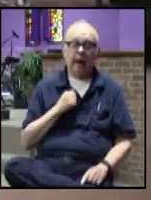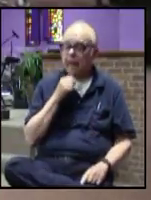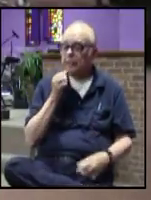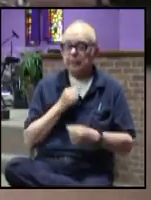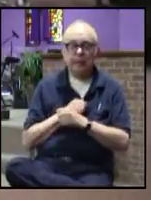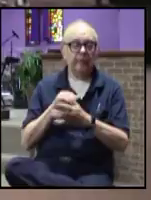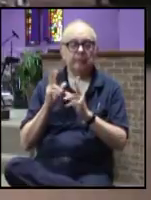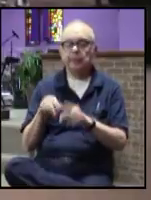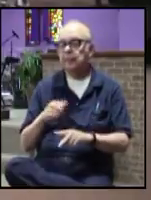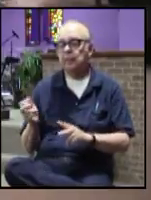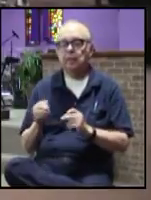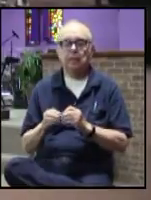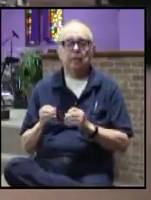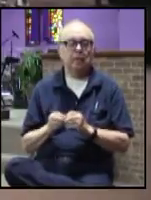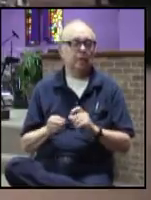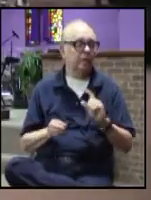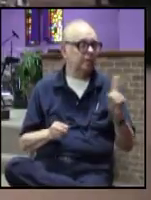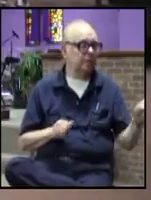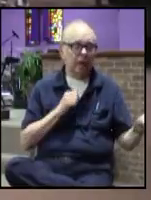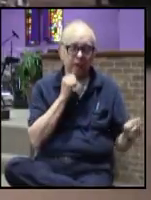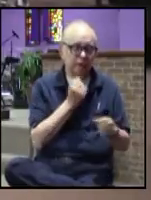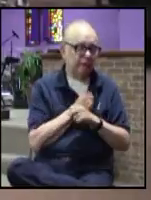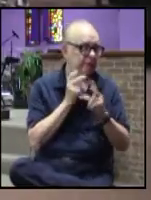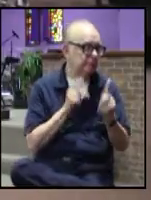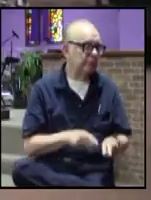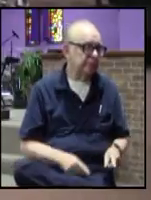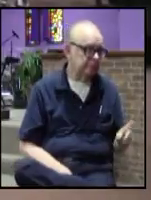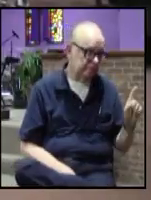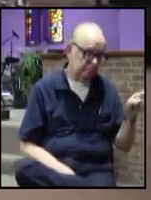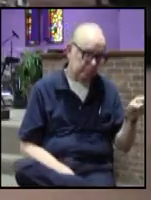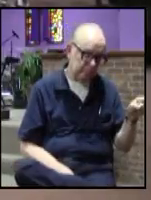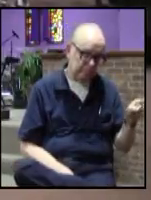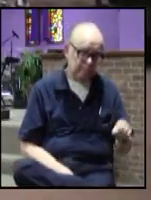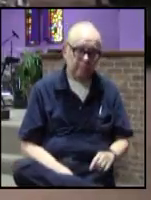Why? You're being unloving.